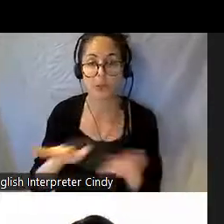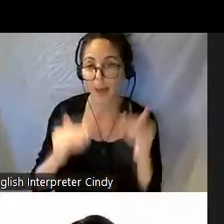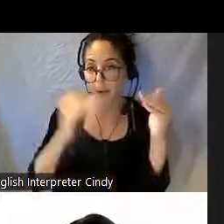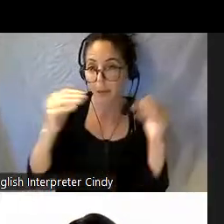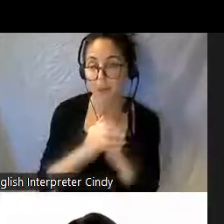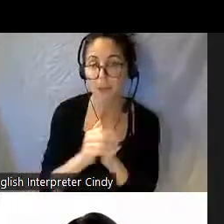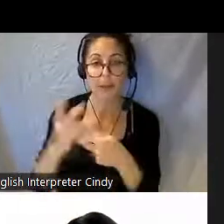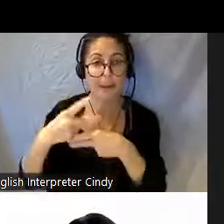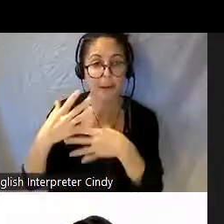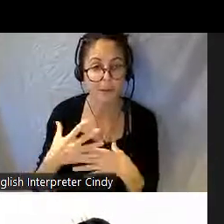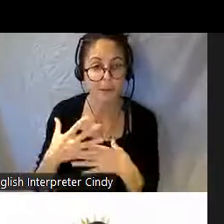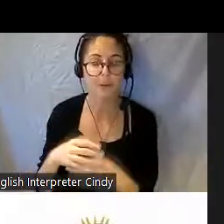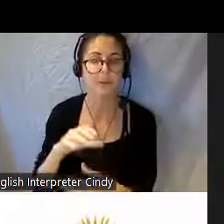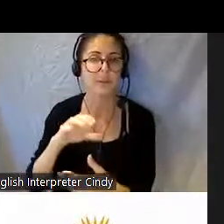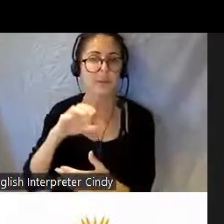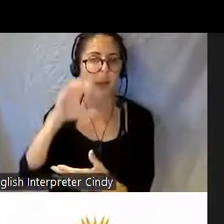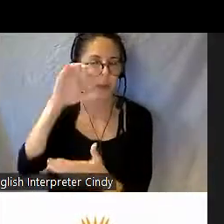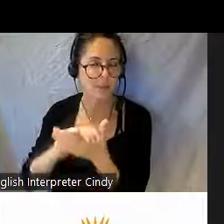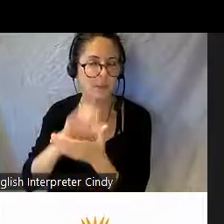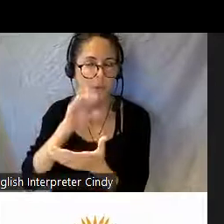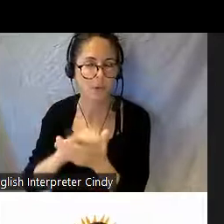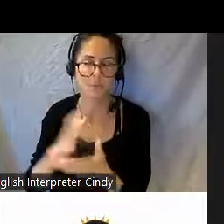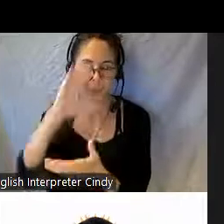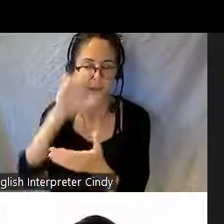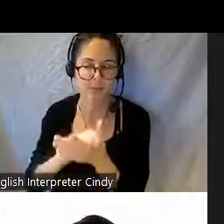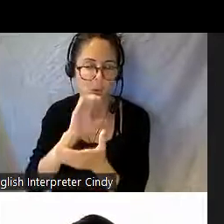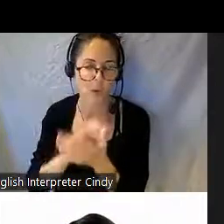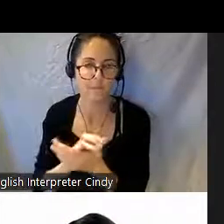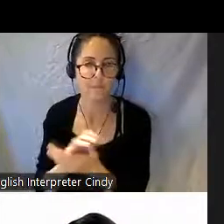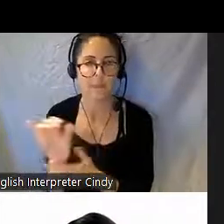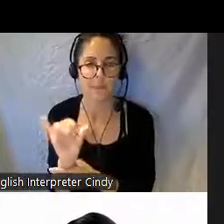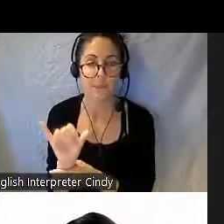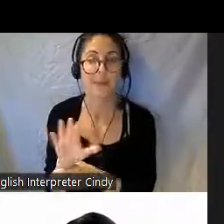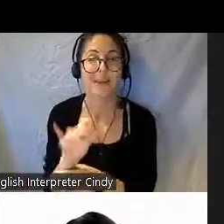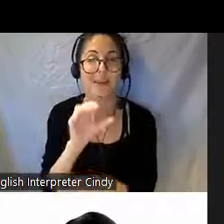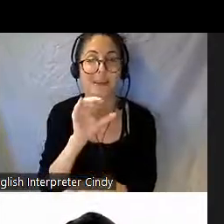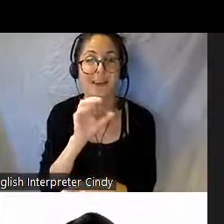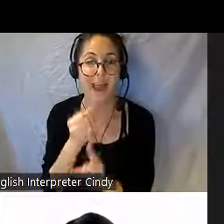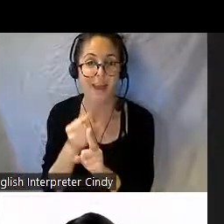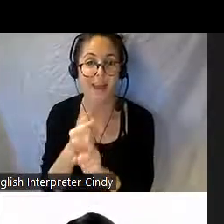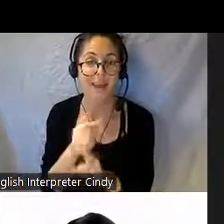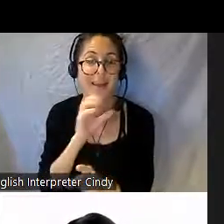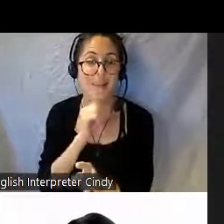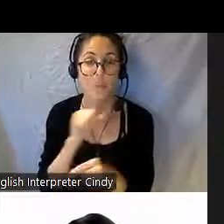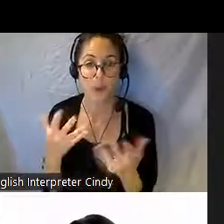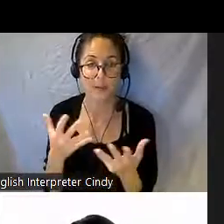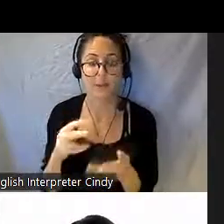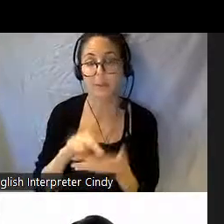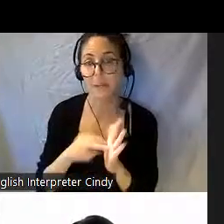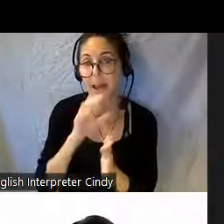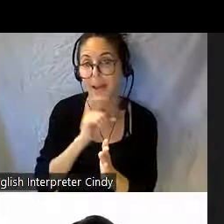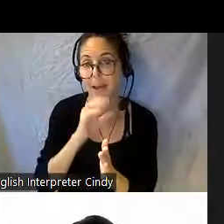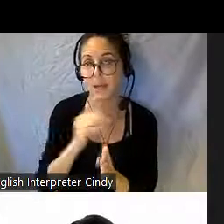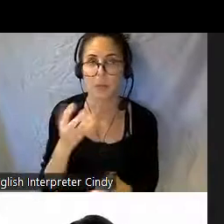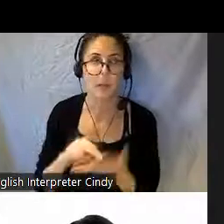and spouses. Age also impacts supports available to them. So due to age, older women face added barriers